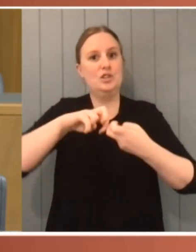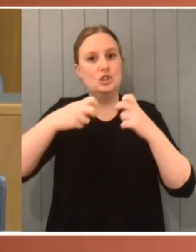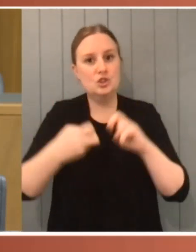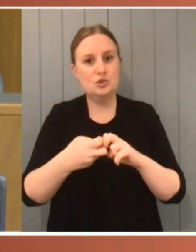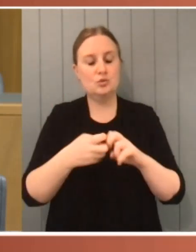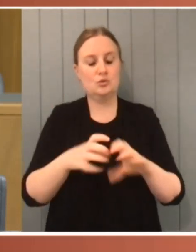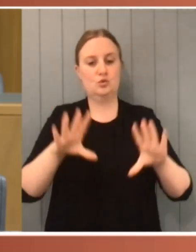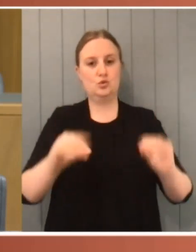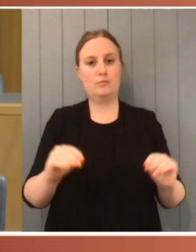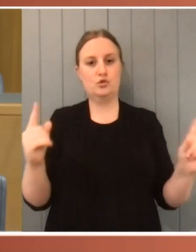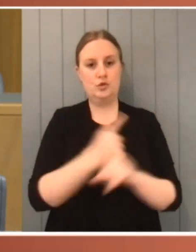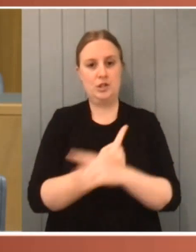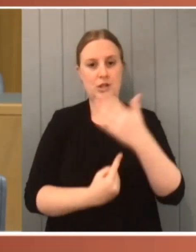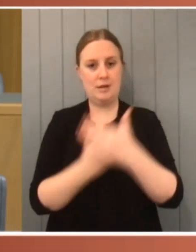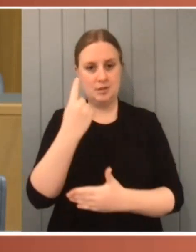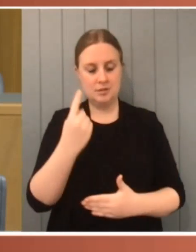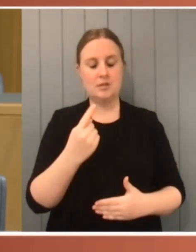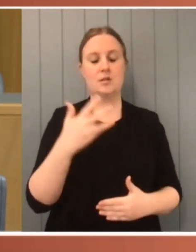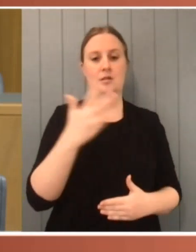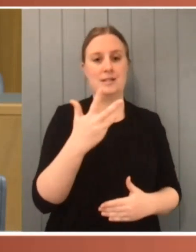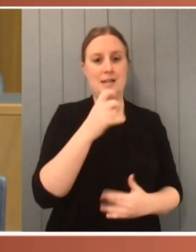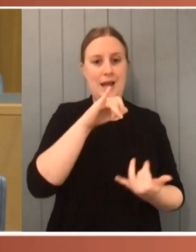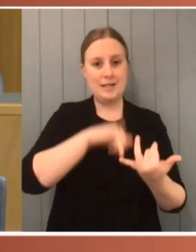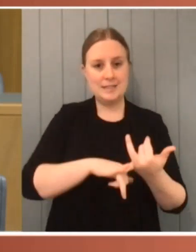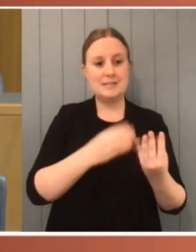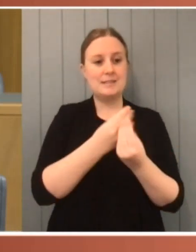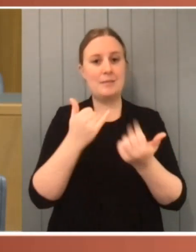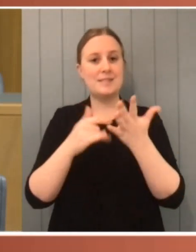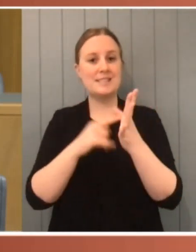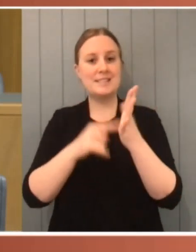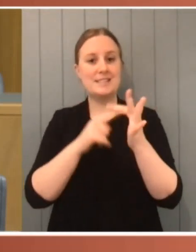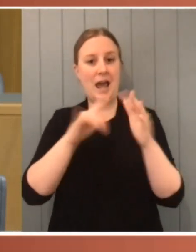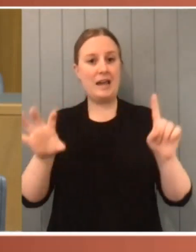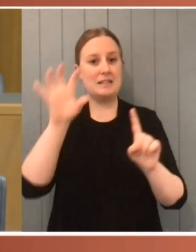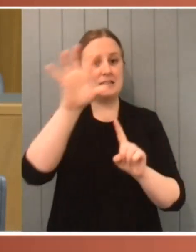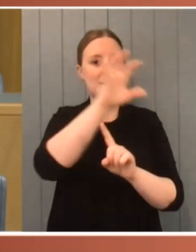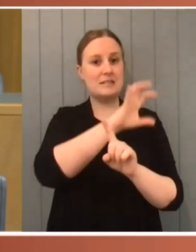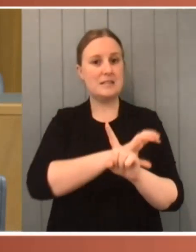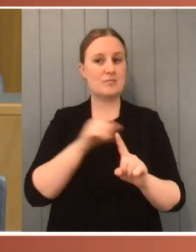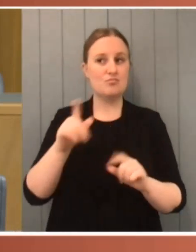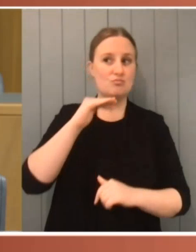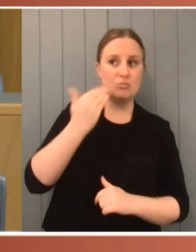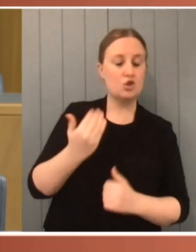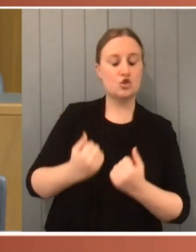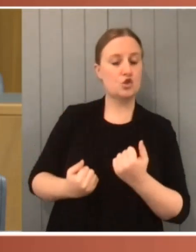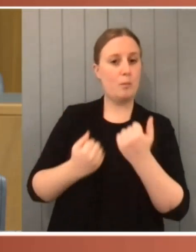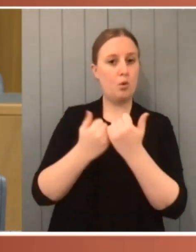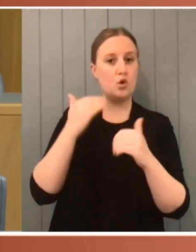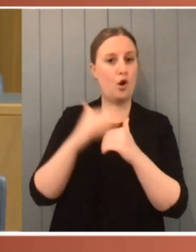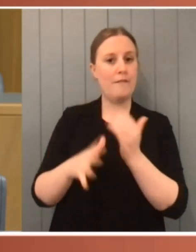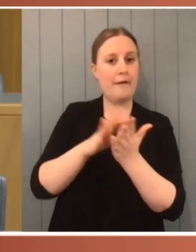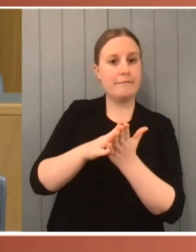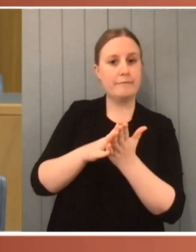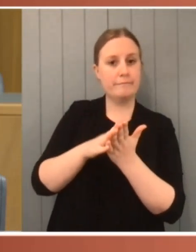was ascended in some of the state divisions, support was less reliable where it principally mattered, in the